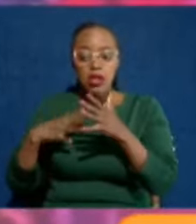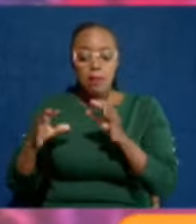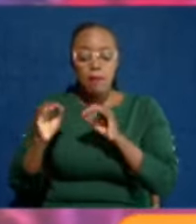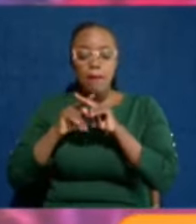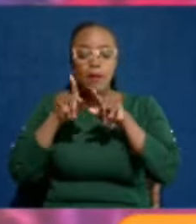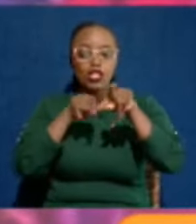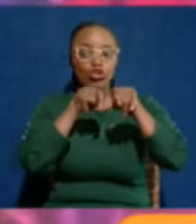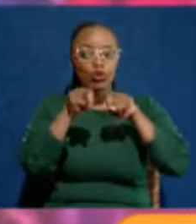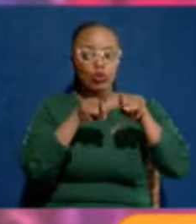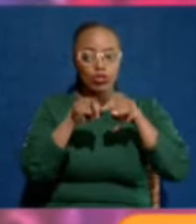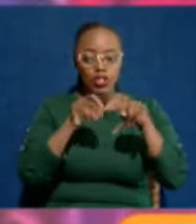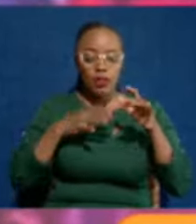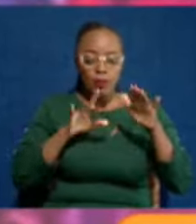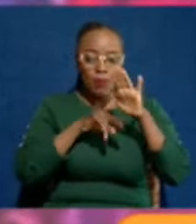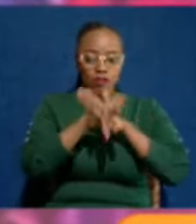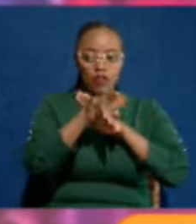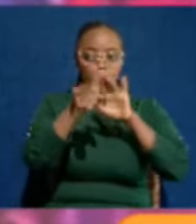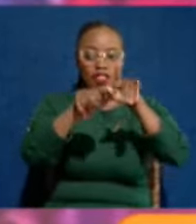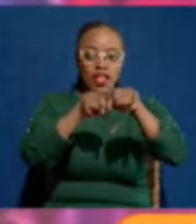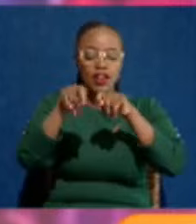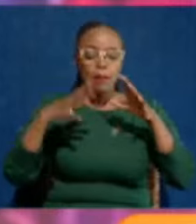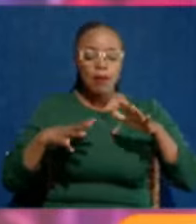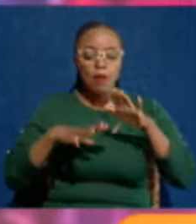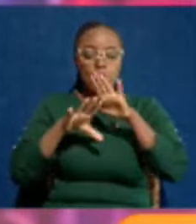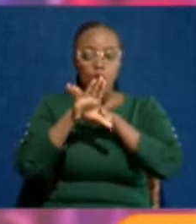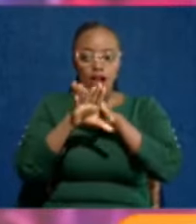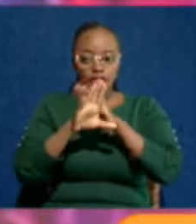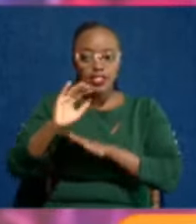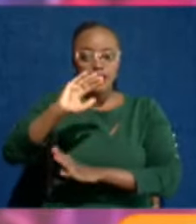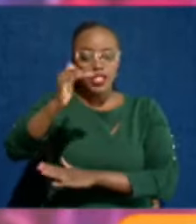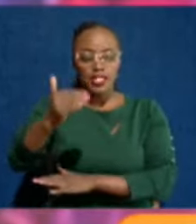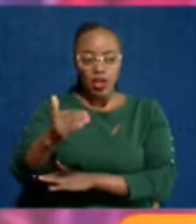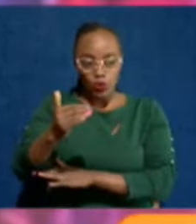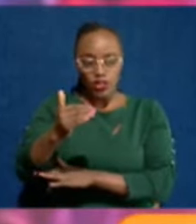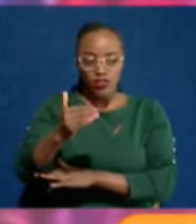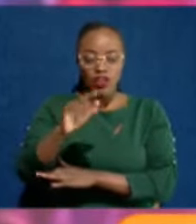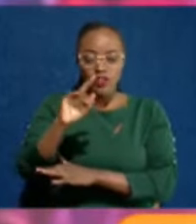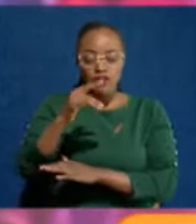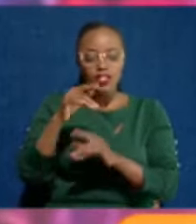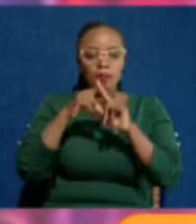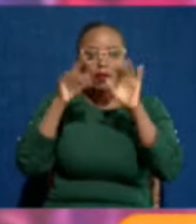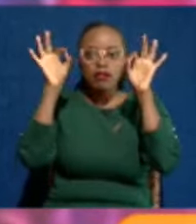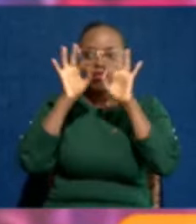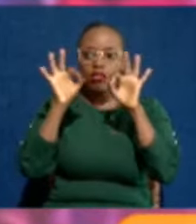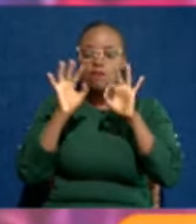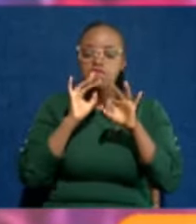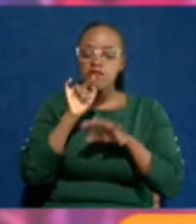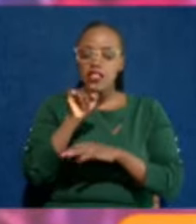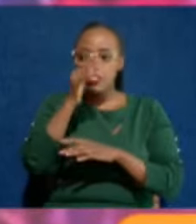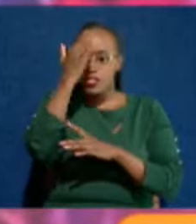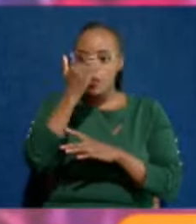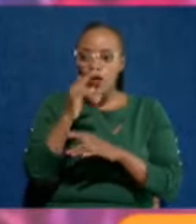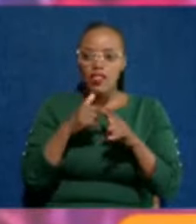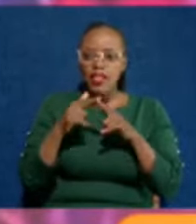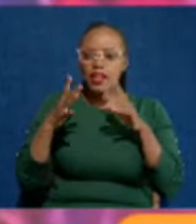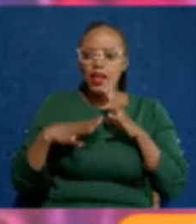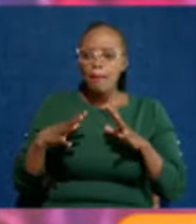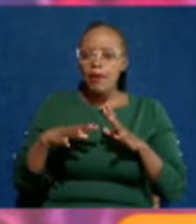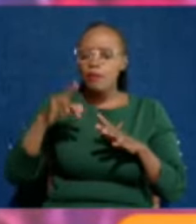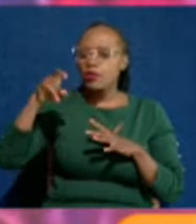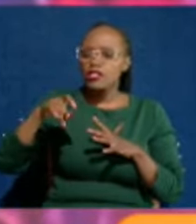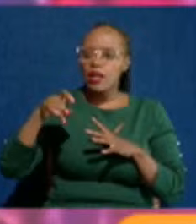controlling who gets, they are regulating who gets access into the city. It is fascinating that he would say that, because how else are people supposed